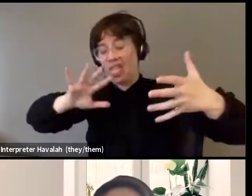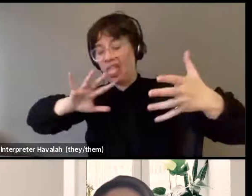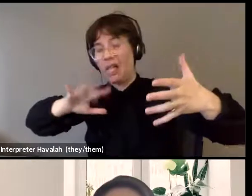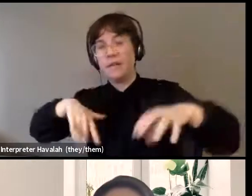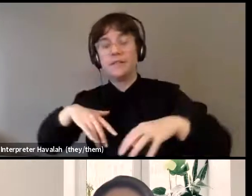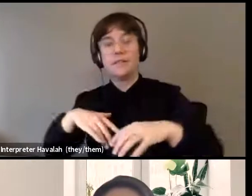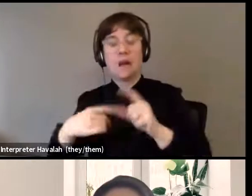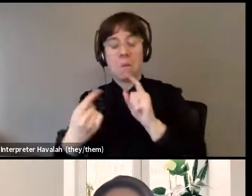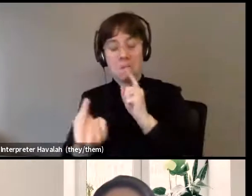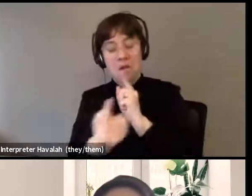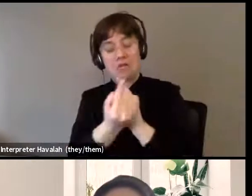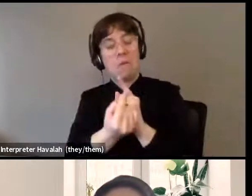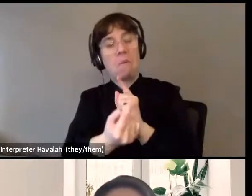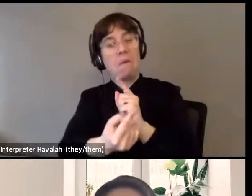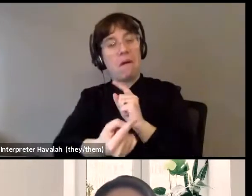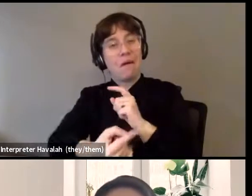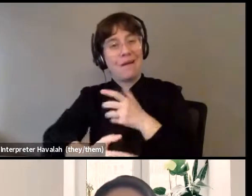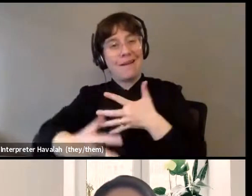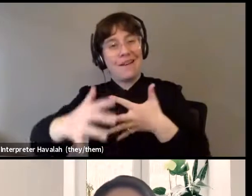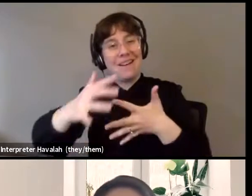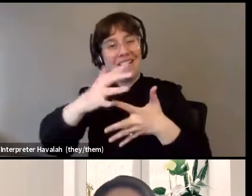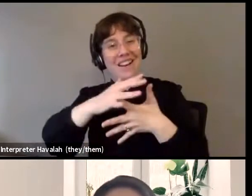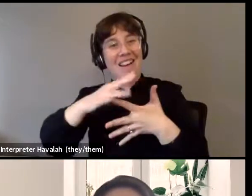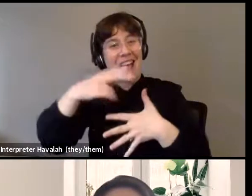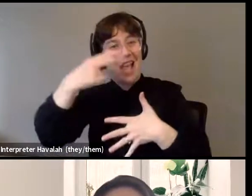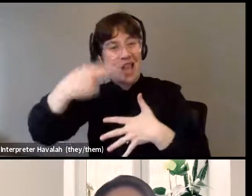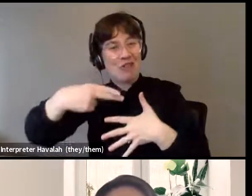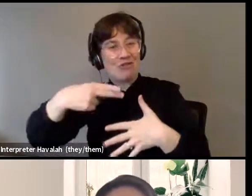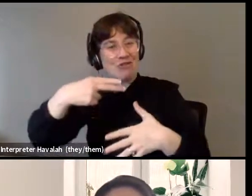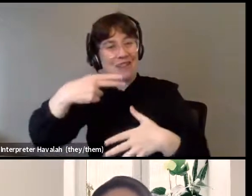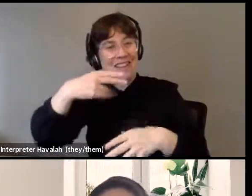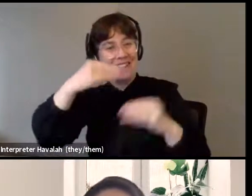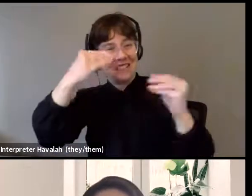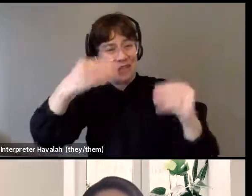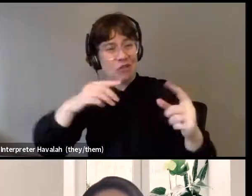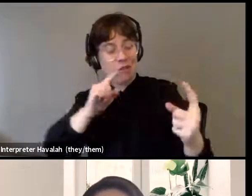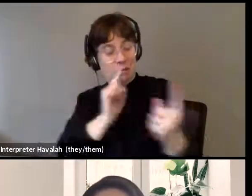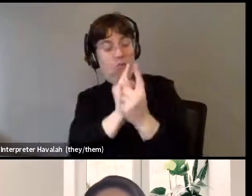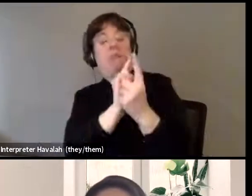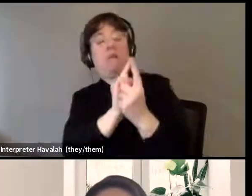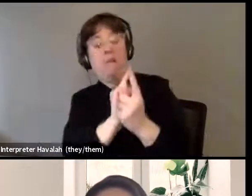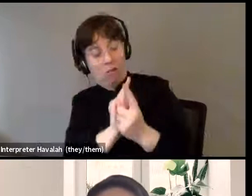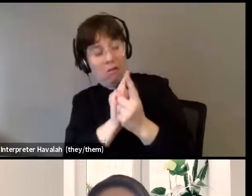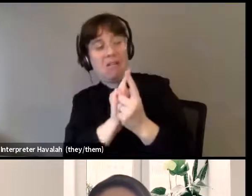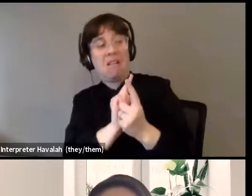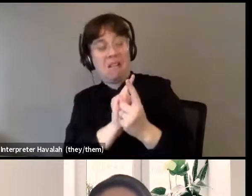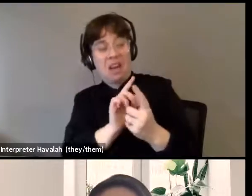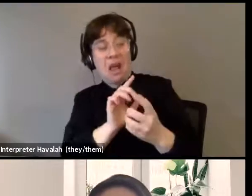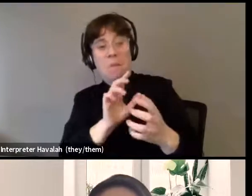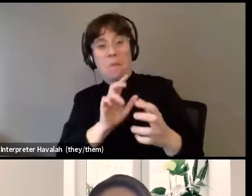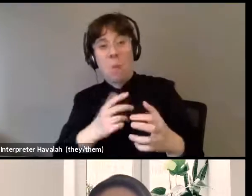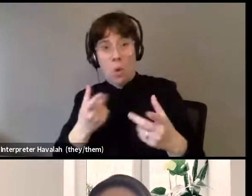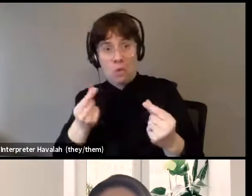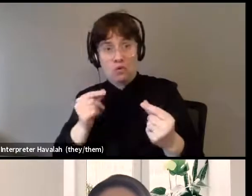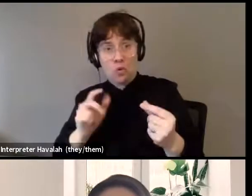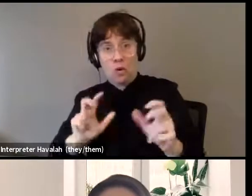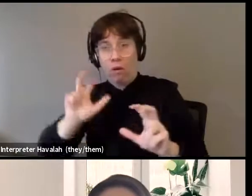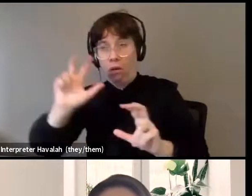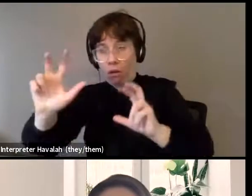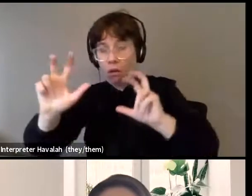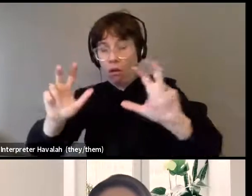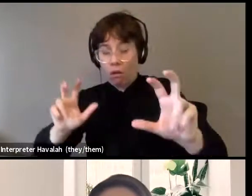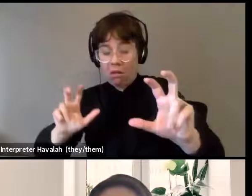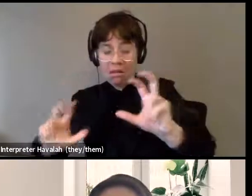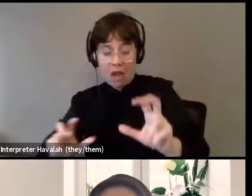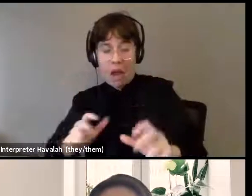my 11th grade AP US history teacher in one of the aisles when I am restocking the groceries and I'm trying not to